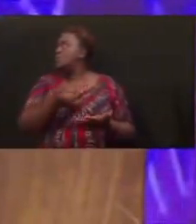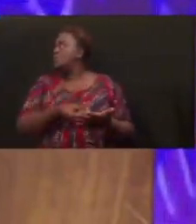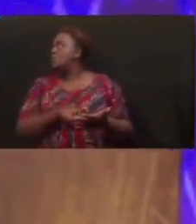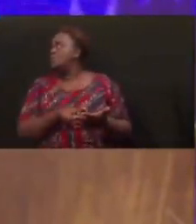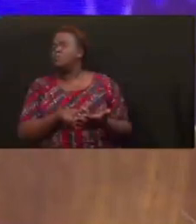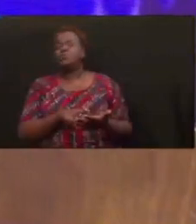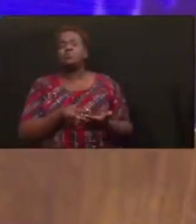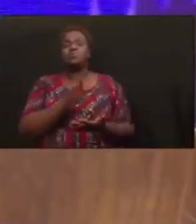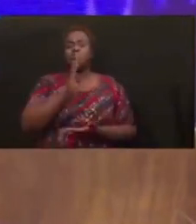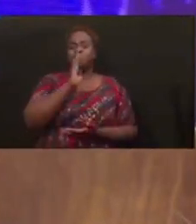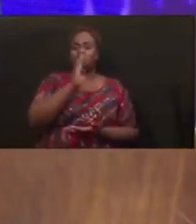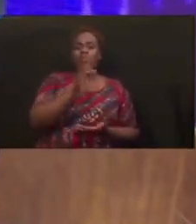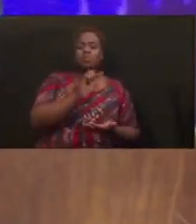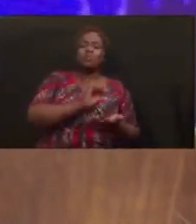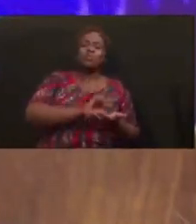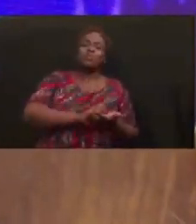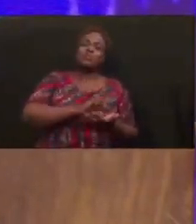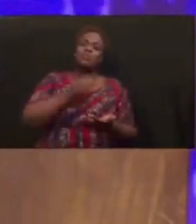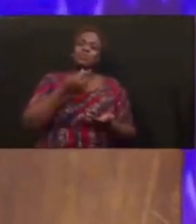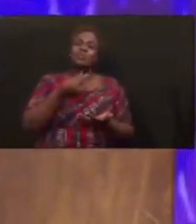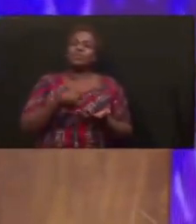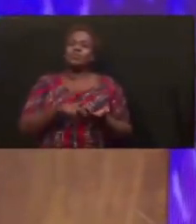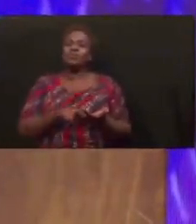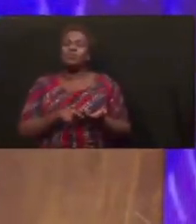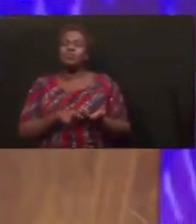glorified, be